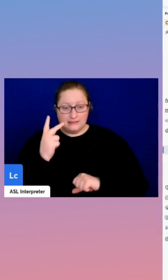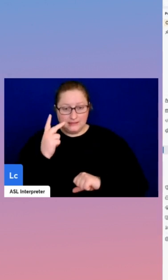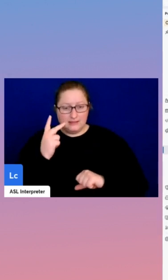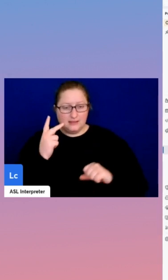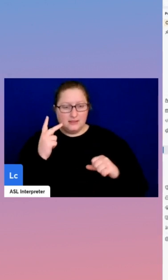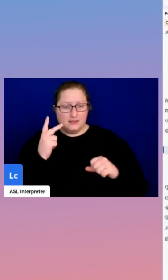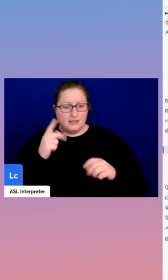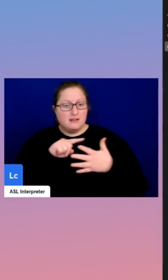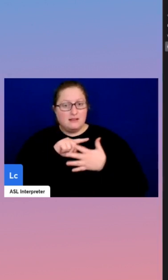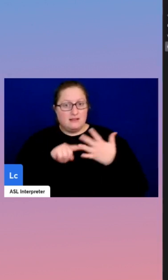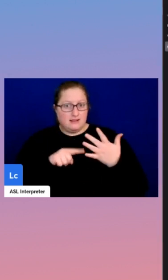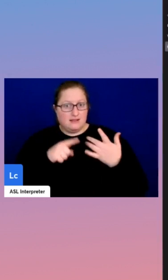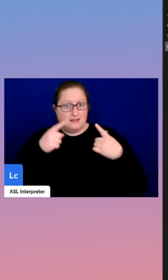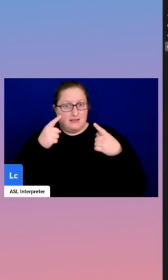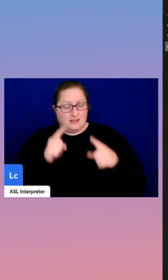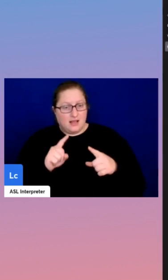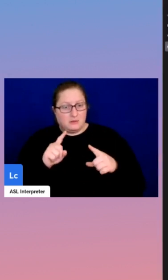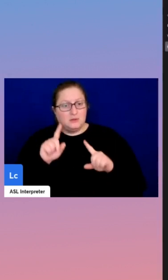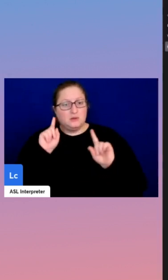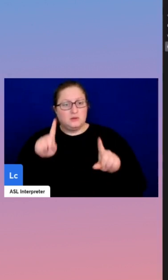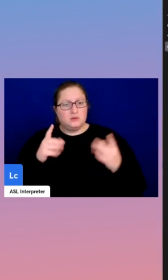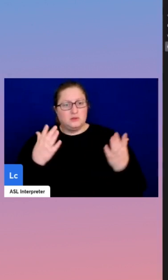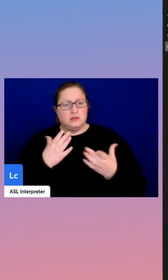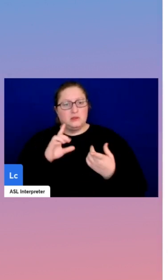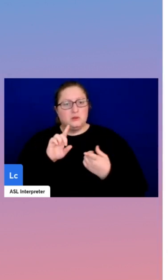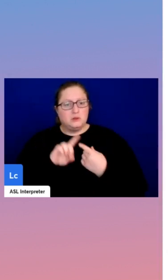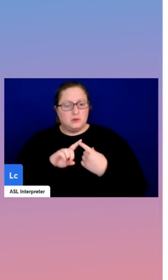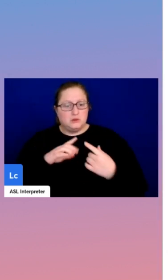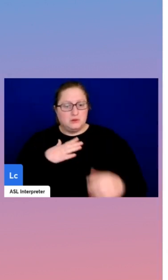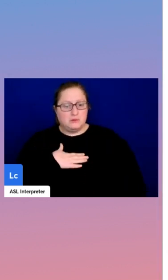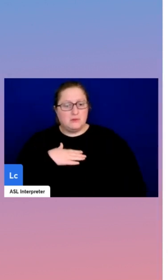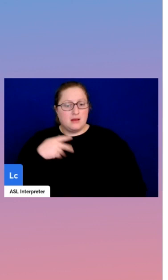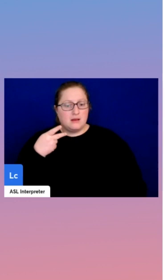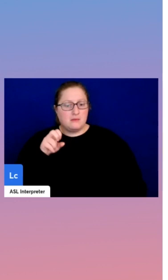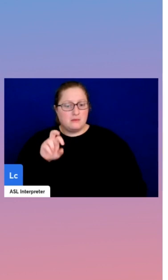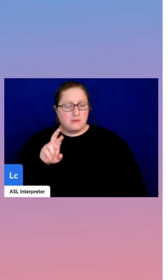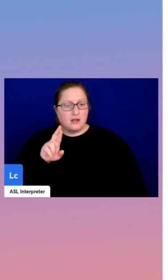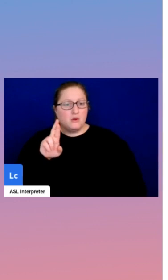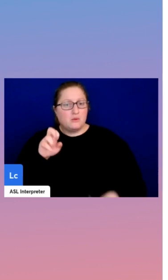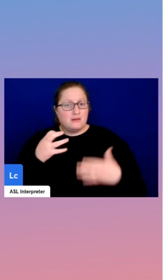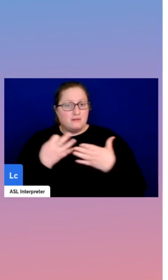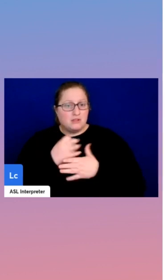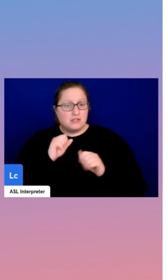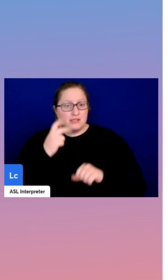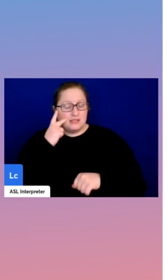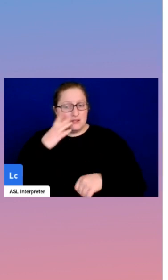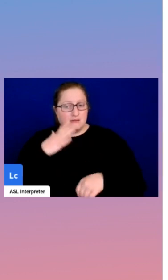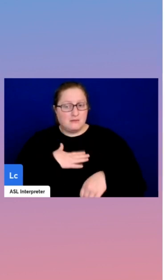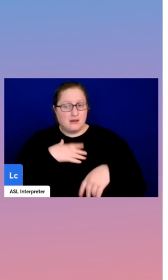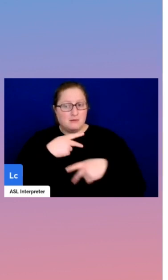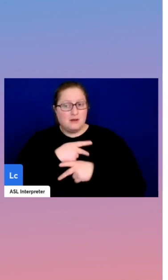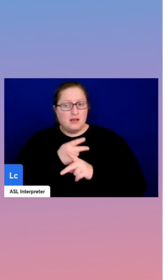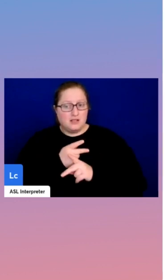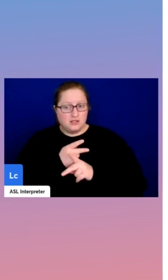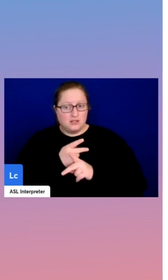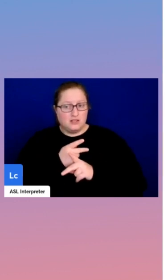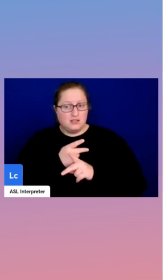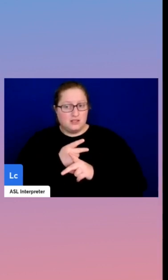this has happened. So if I go here to my Packer registry and I hit refresh, you will see that my production